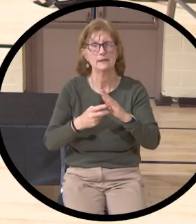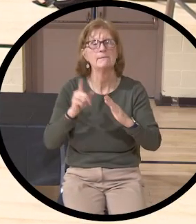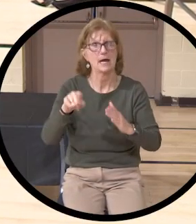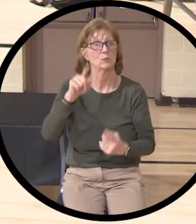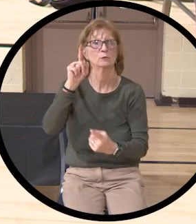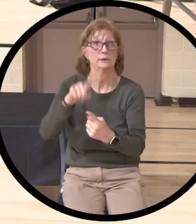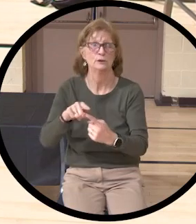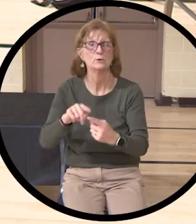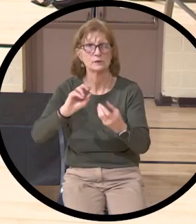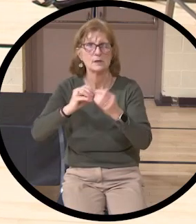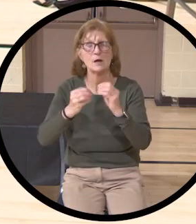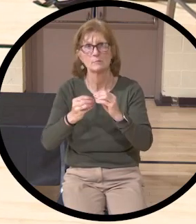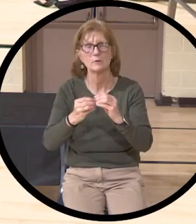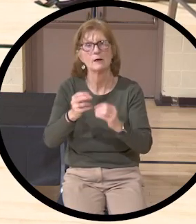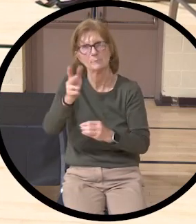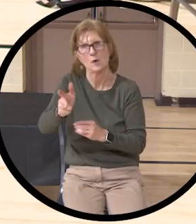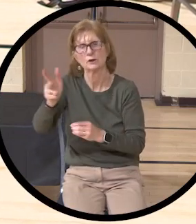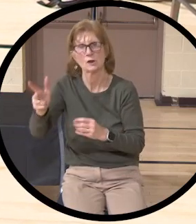cars.